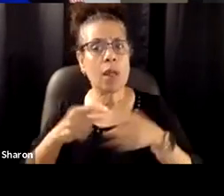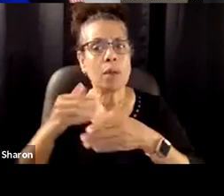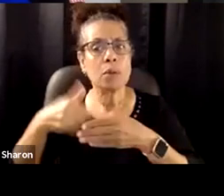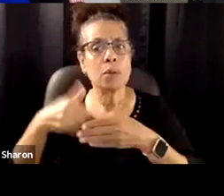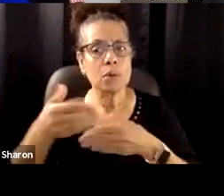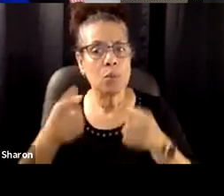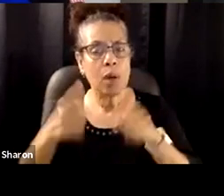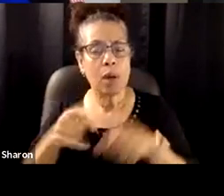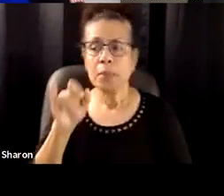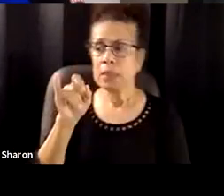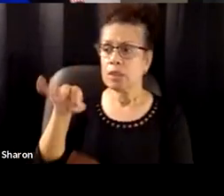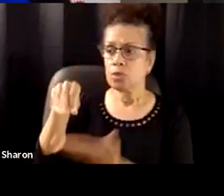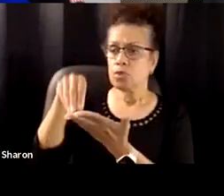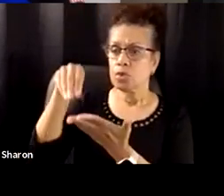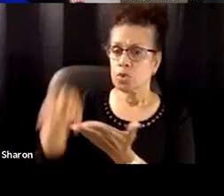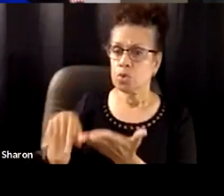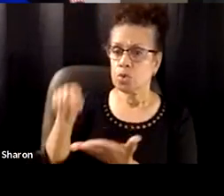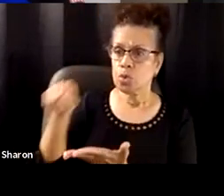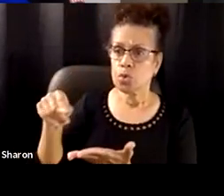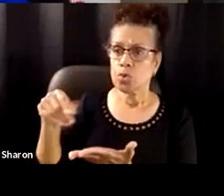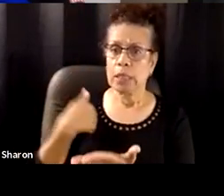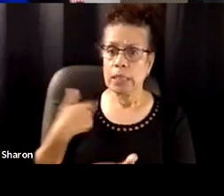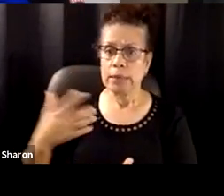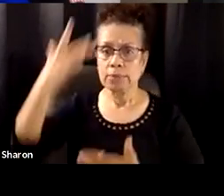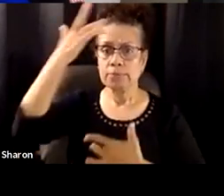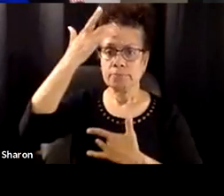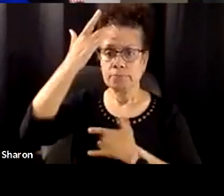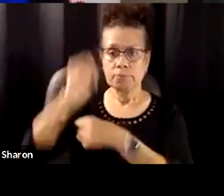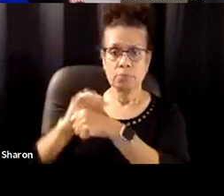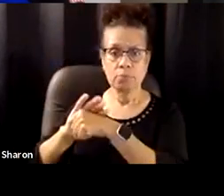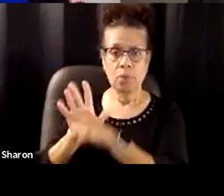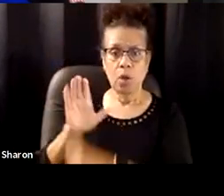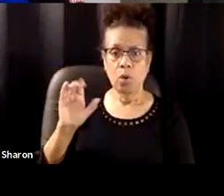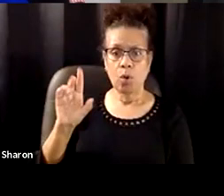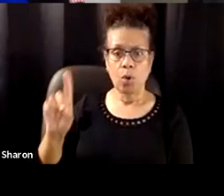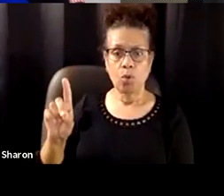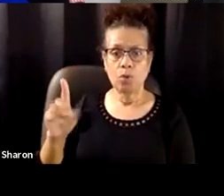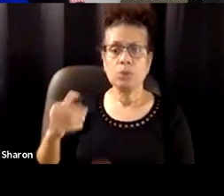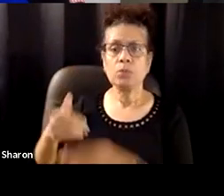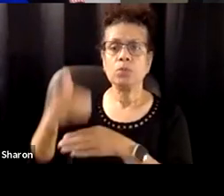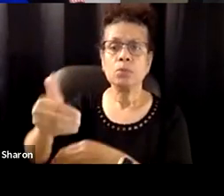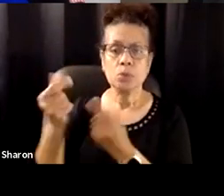student is infected with calvi para